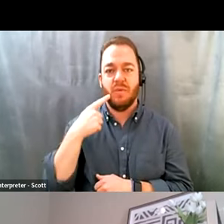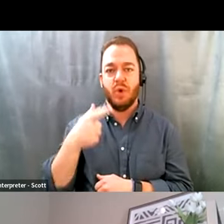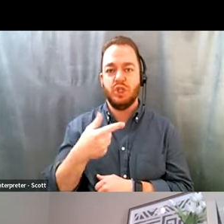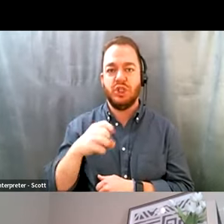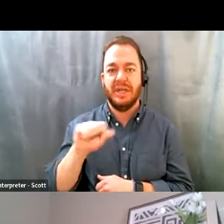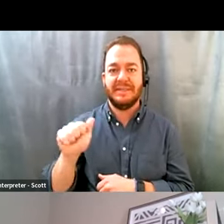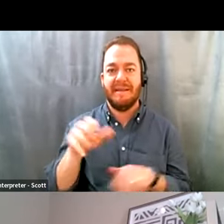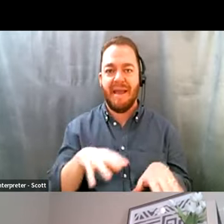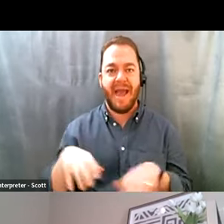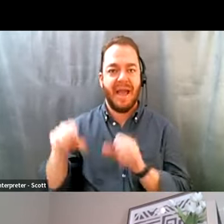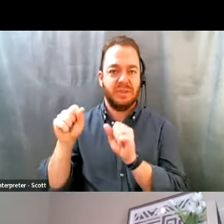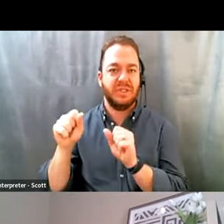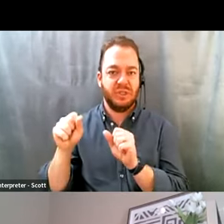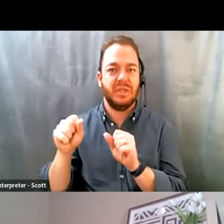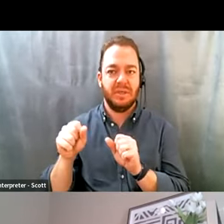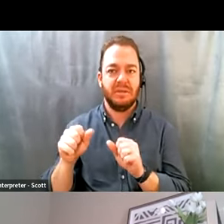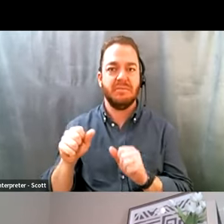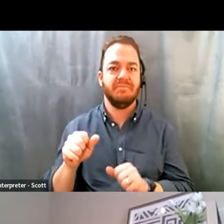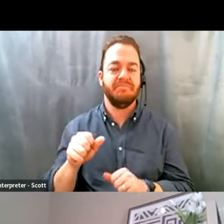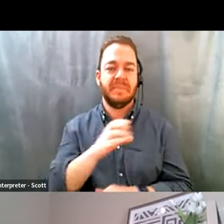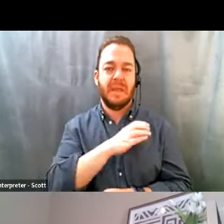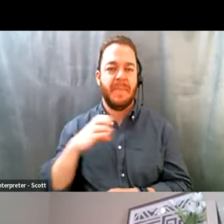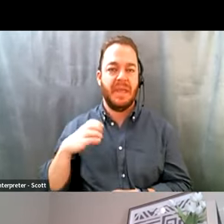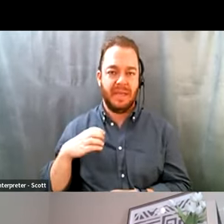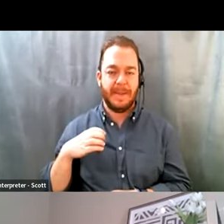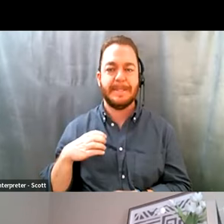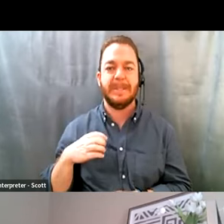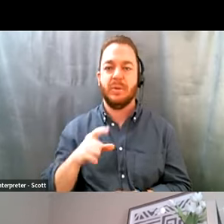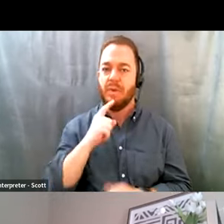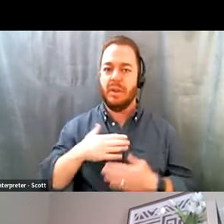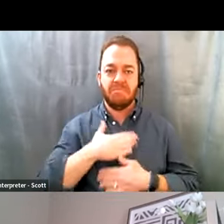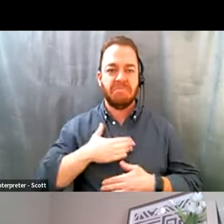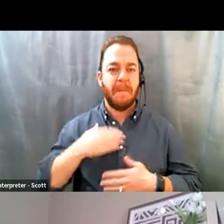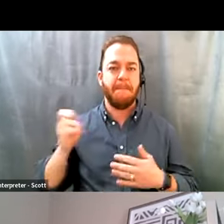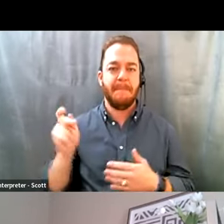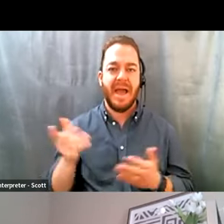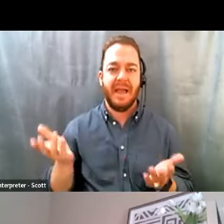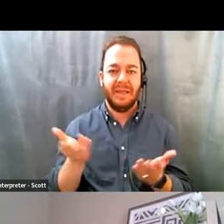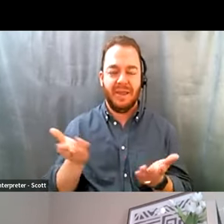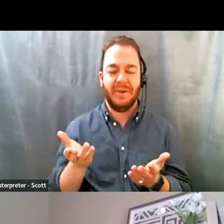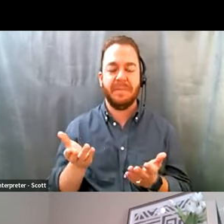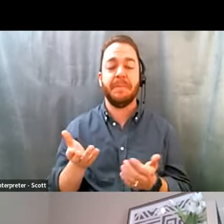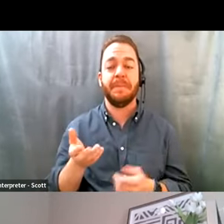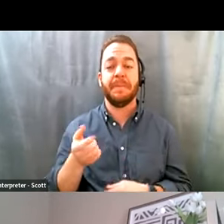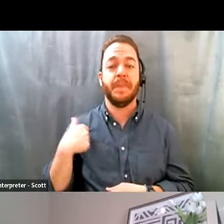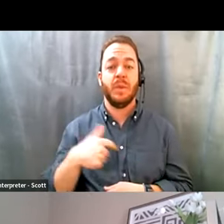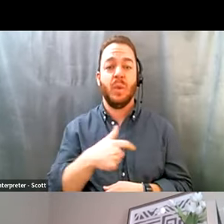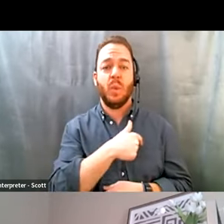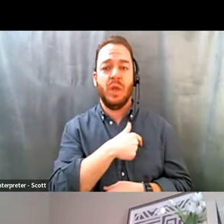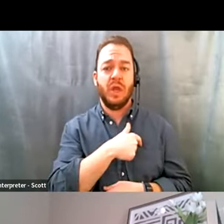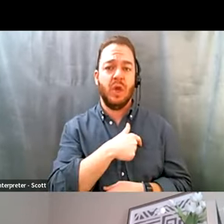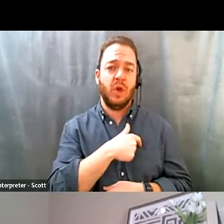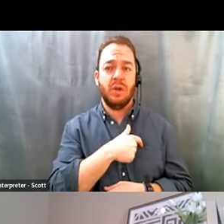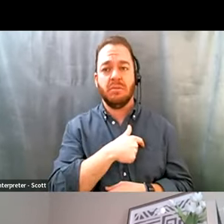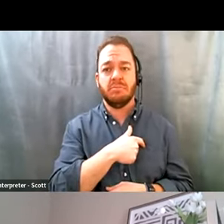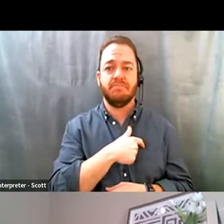Acquisition Policy Federal Advisory Committee. So it's a pleasure to be back. We are, I would say it's like